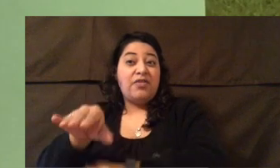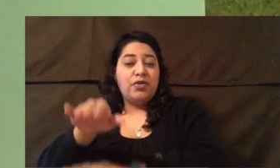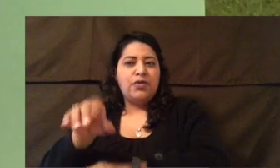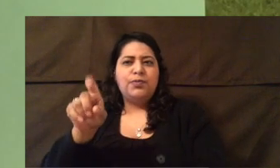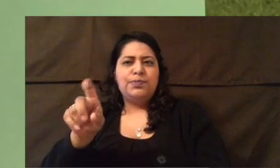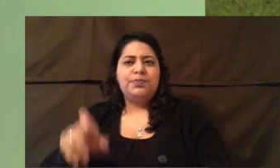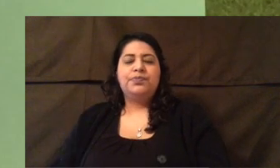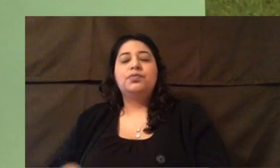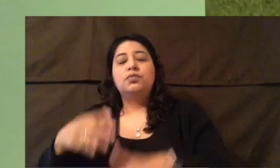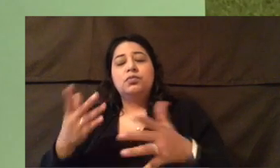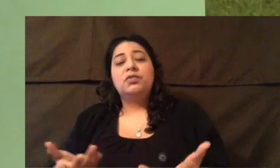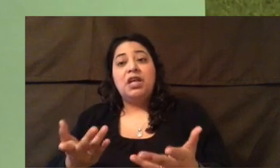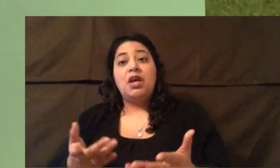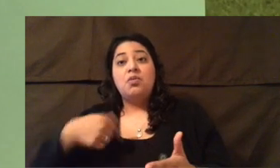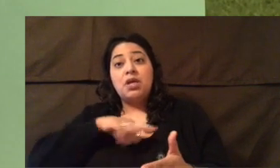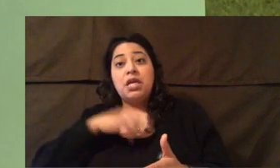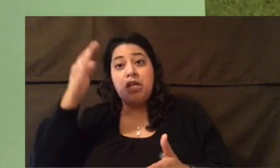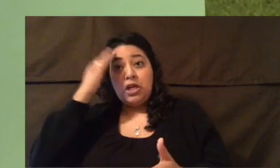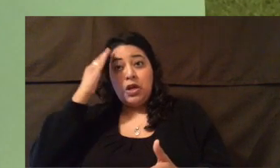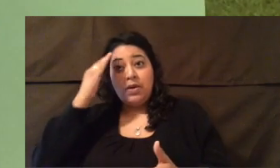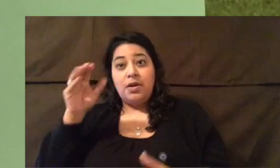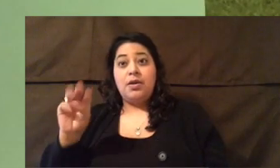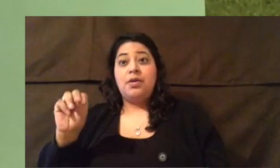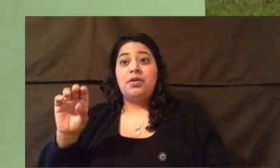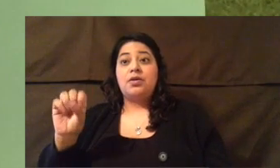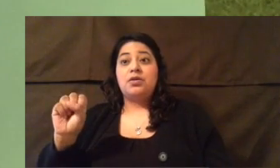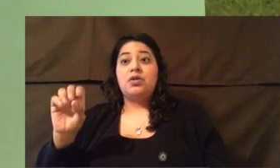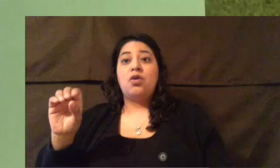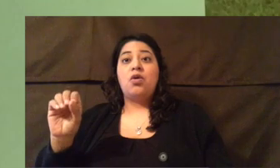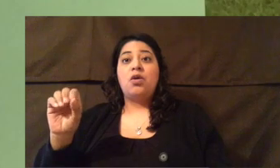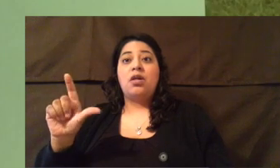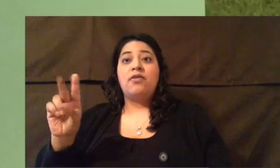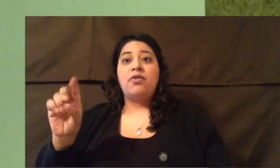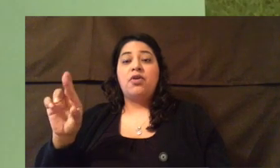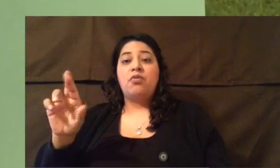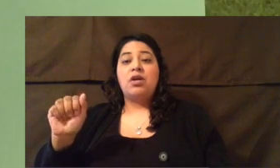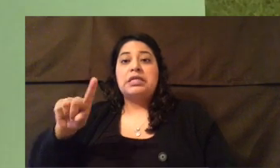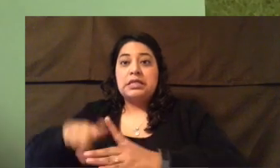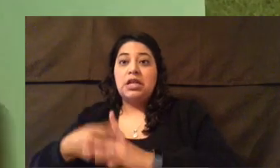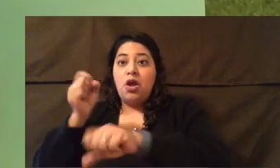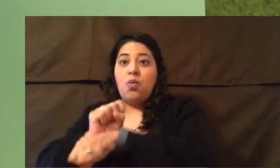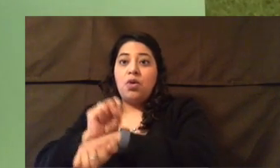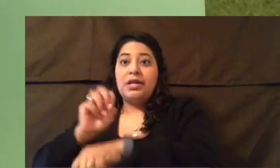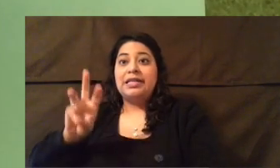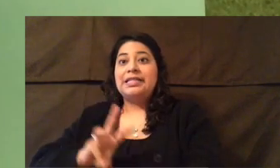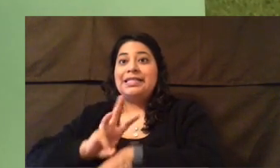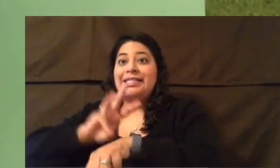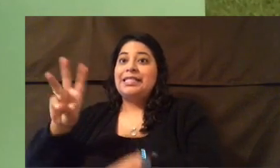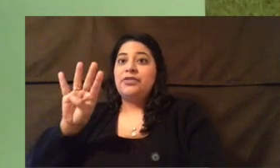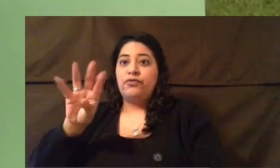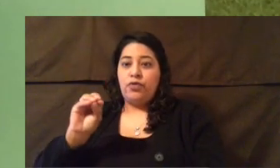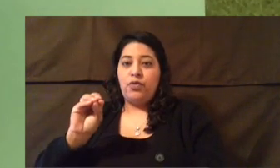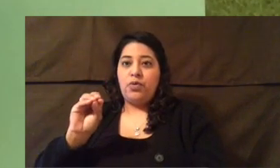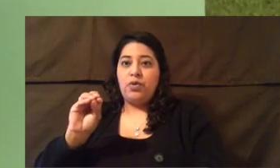want to start with, what do we know? Well, we know that Miss Olvera starts working at 6:40